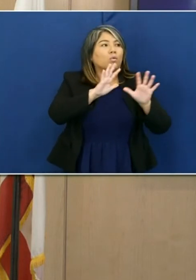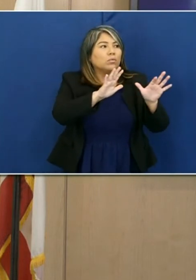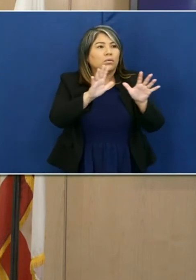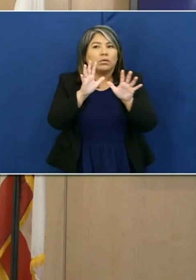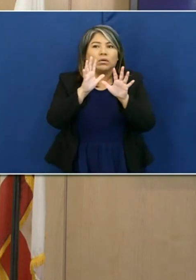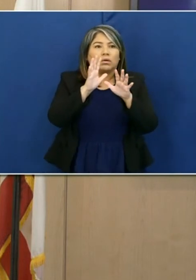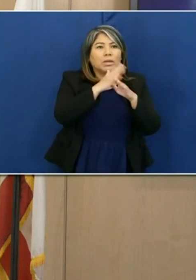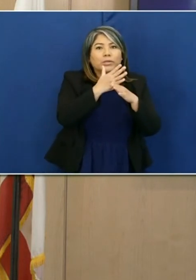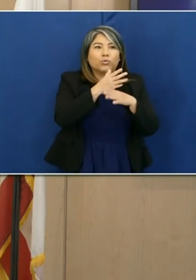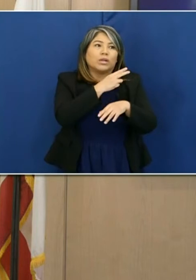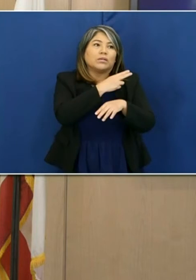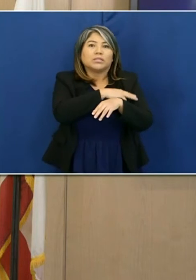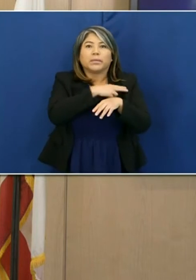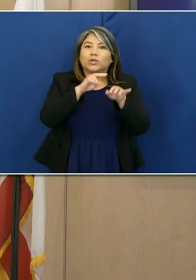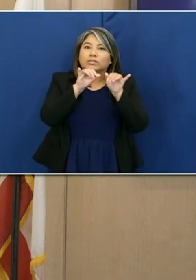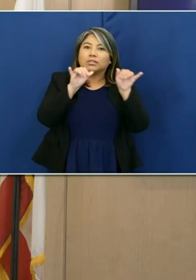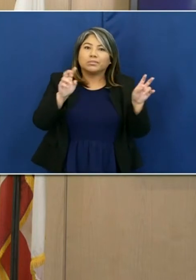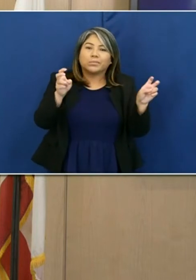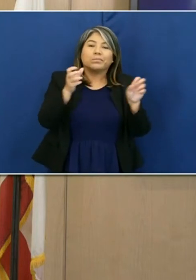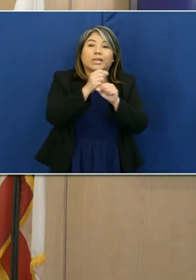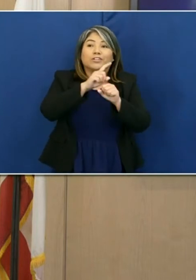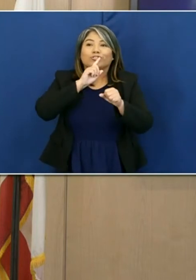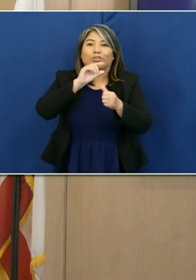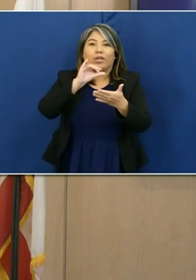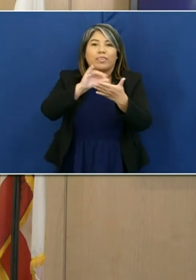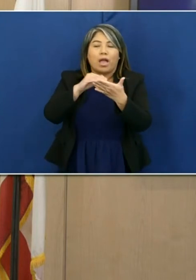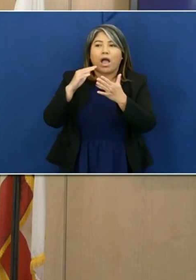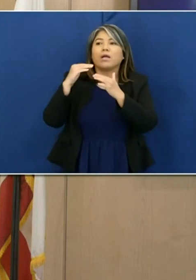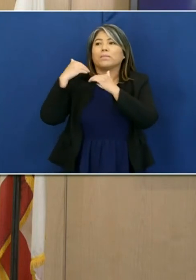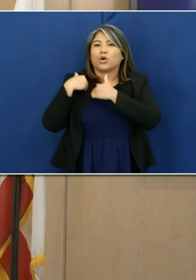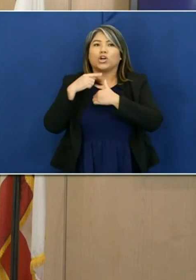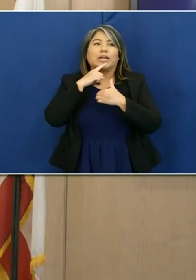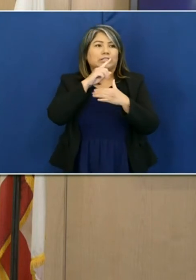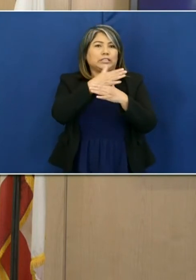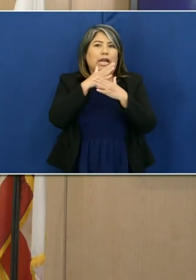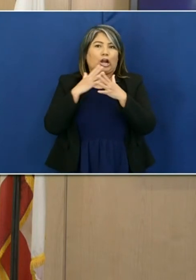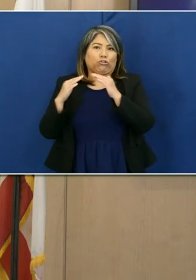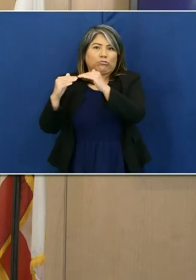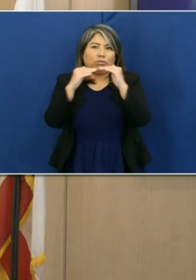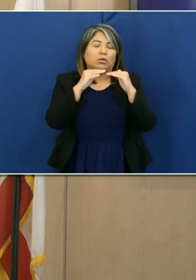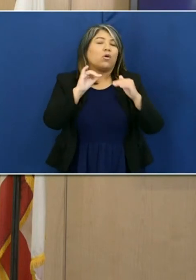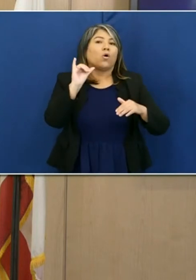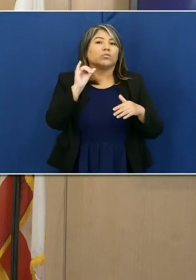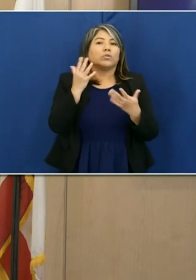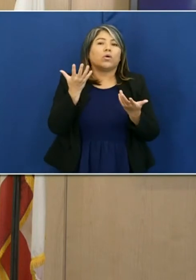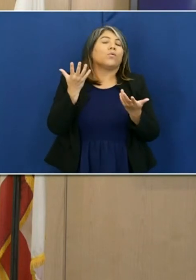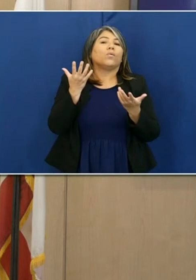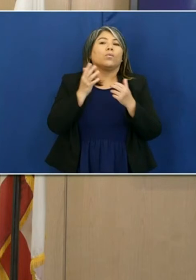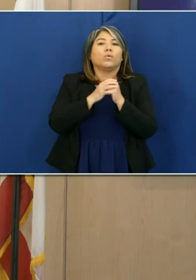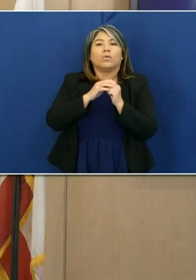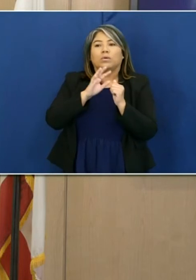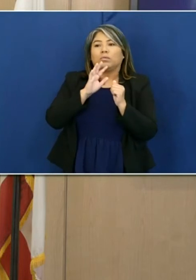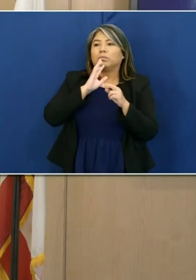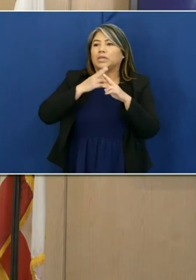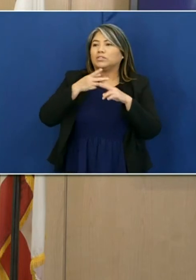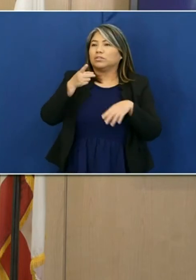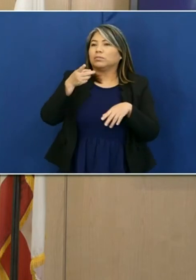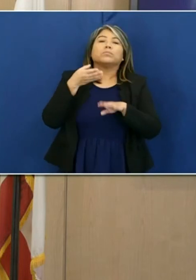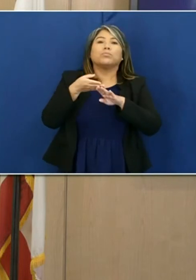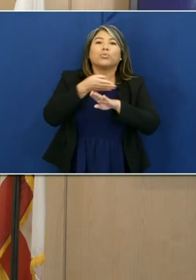sure that the burden is being shared. It's also changed, again, some of the pre-hospital